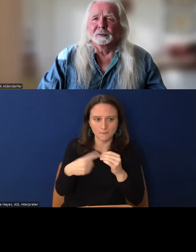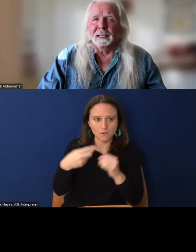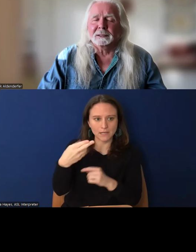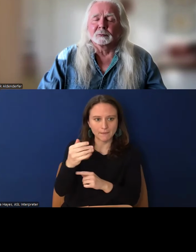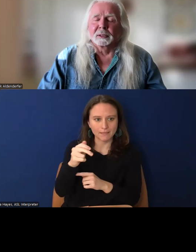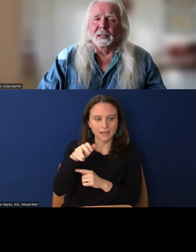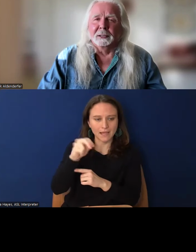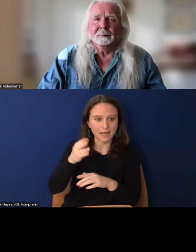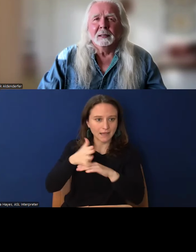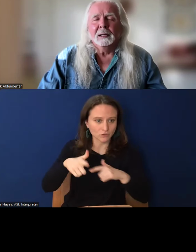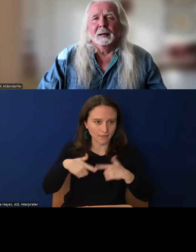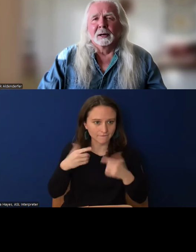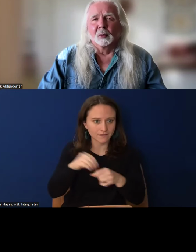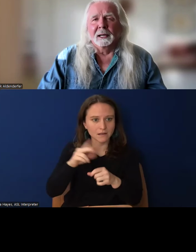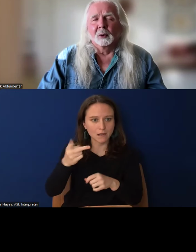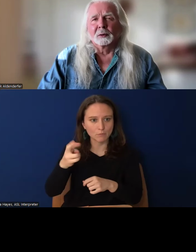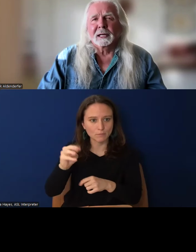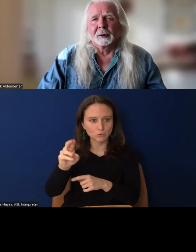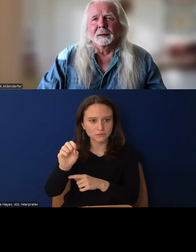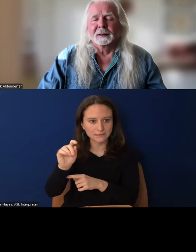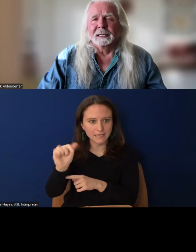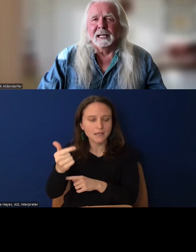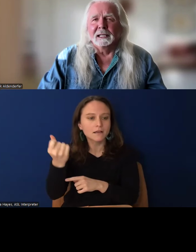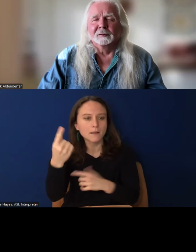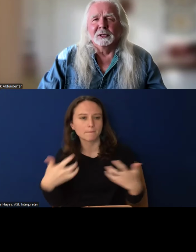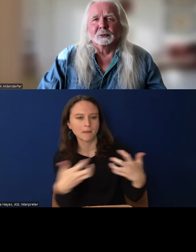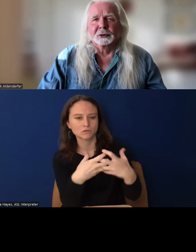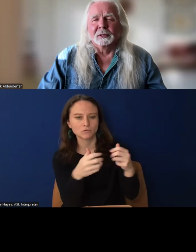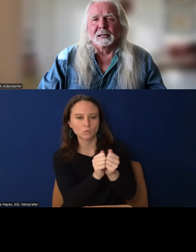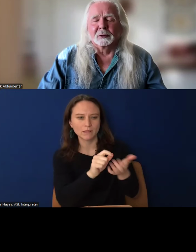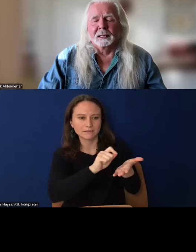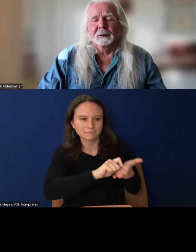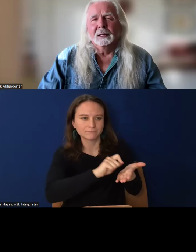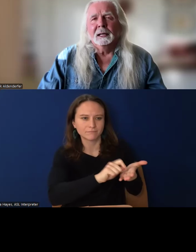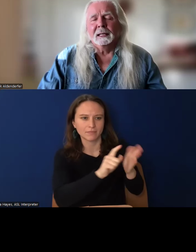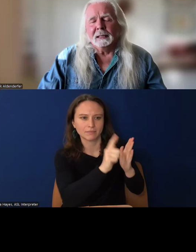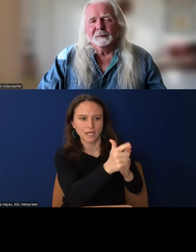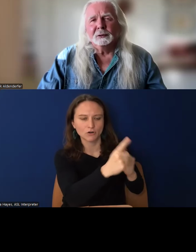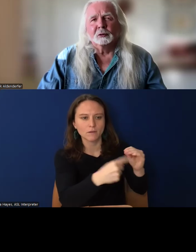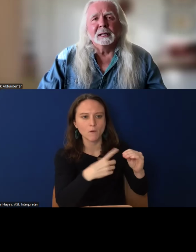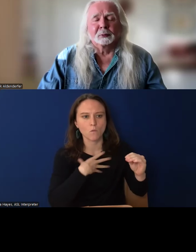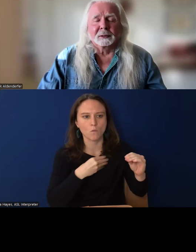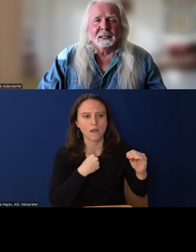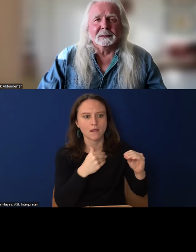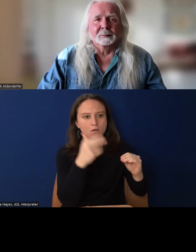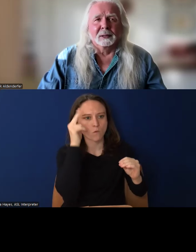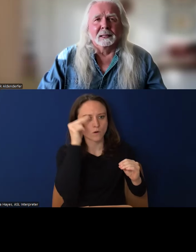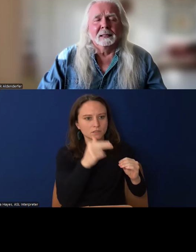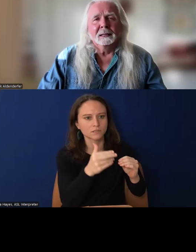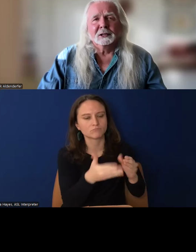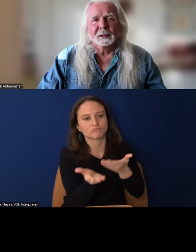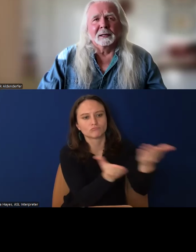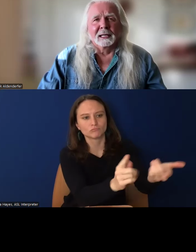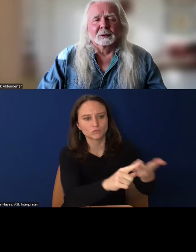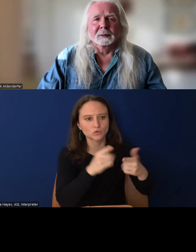know of text written later about a white horse carrying the dead individual to the afterlife, and that individual being protected by